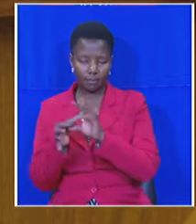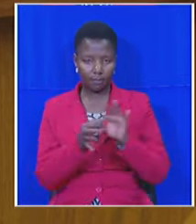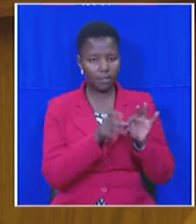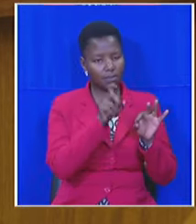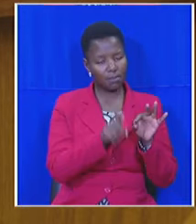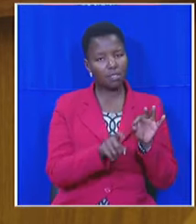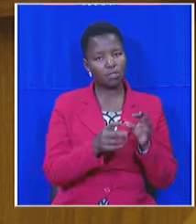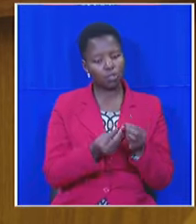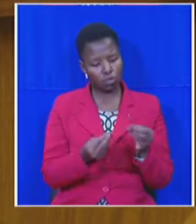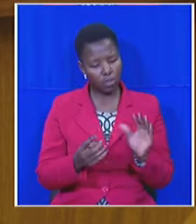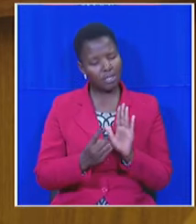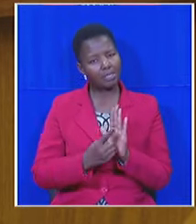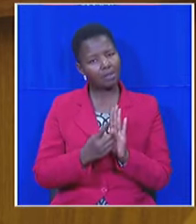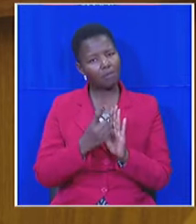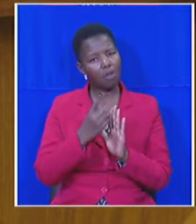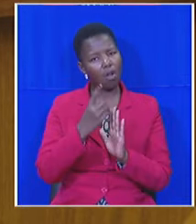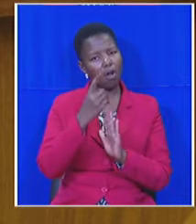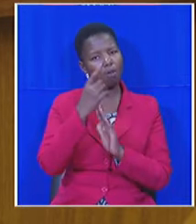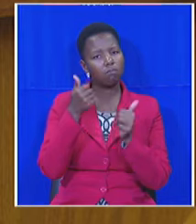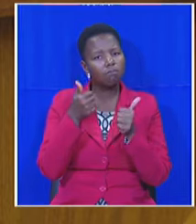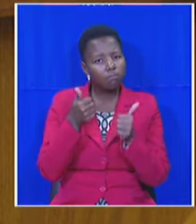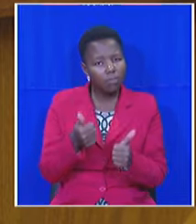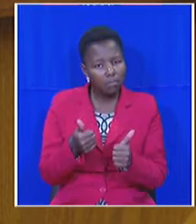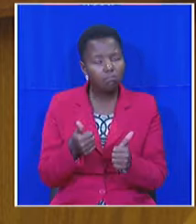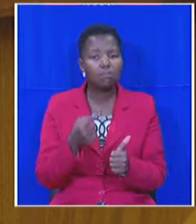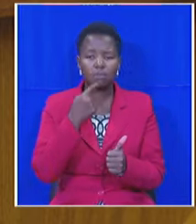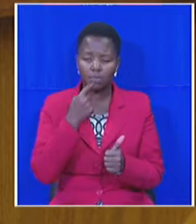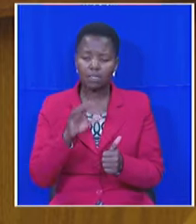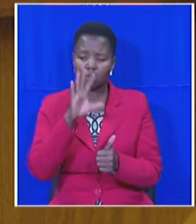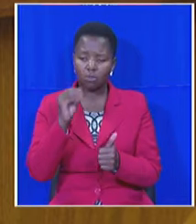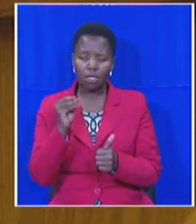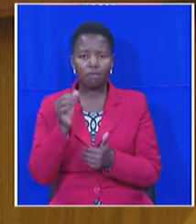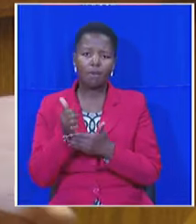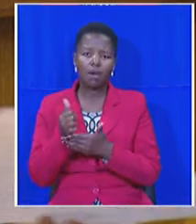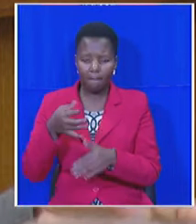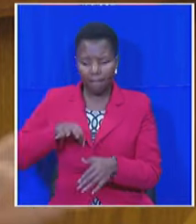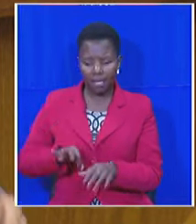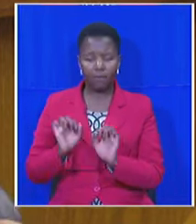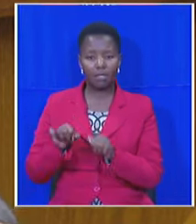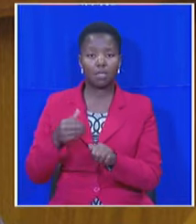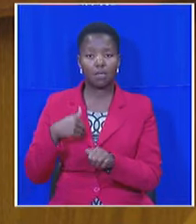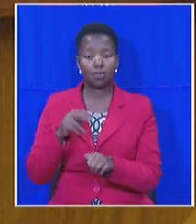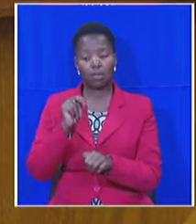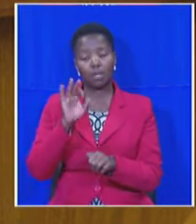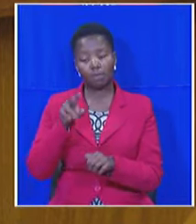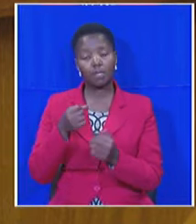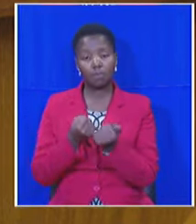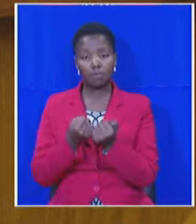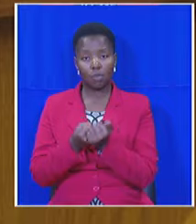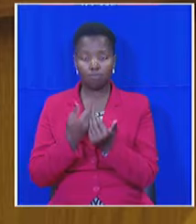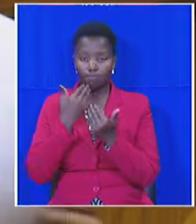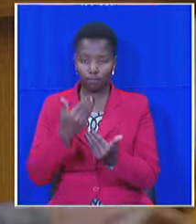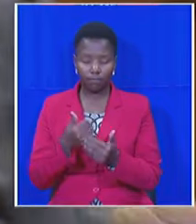full-grown youth that will someday become an asset to this country. And in saying that, the National Freedom Party will support this